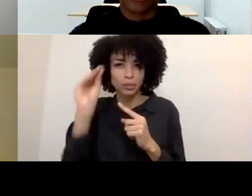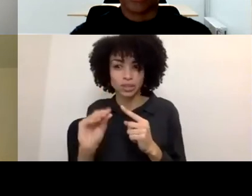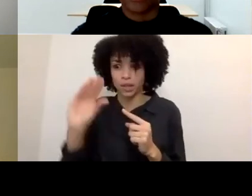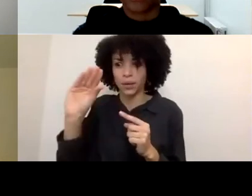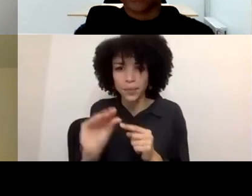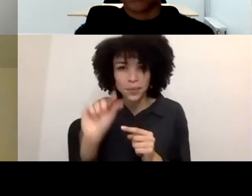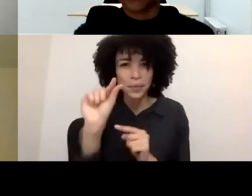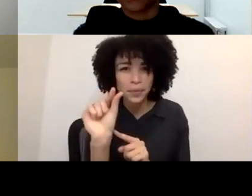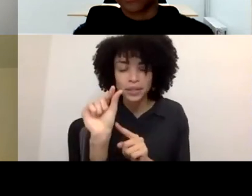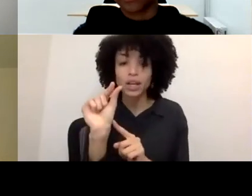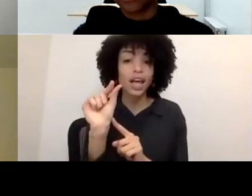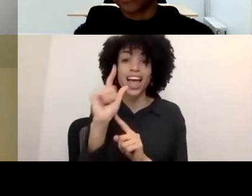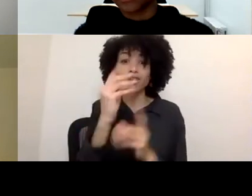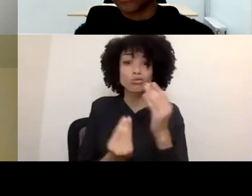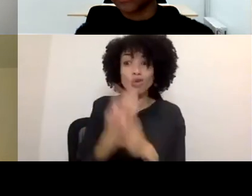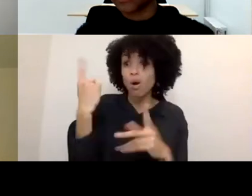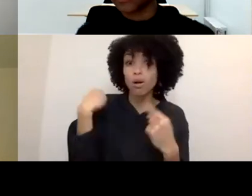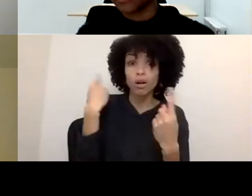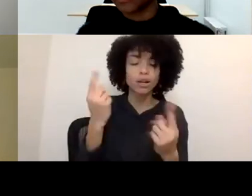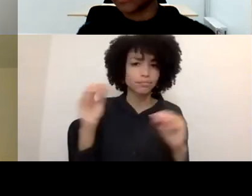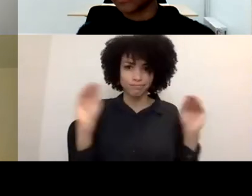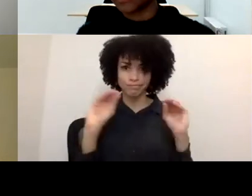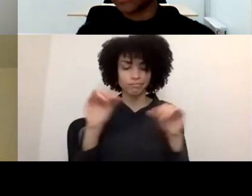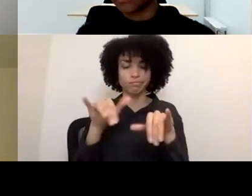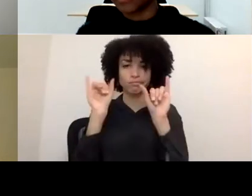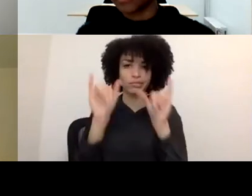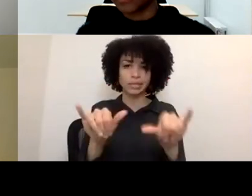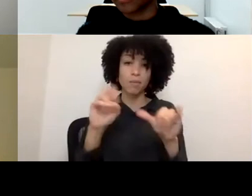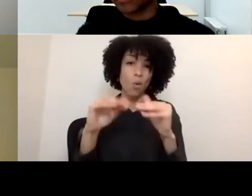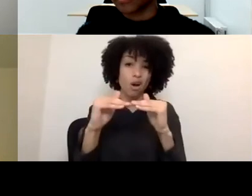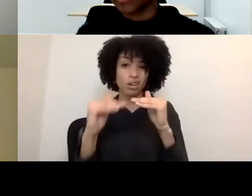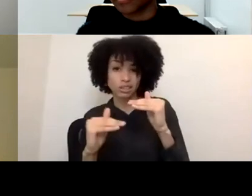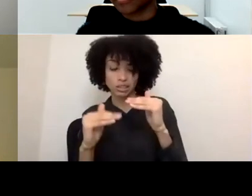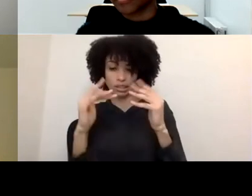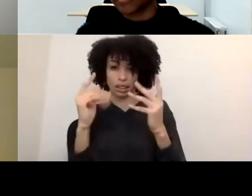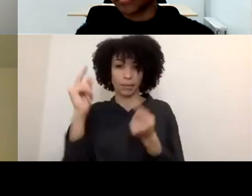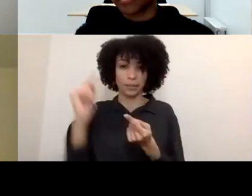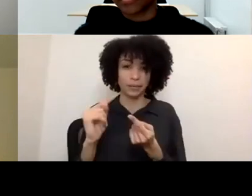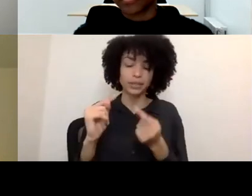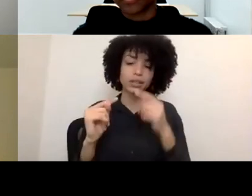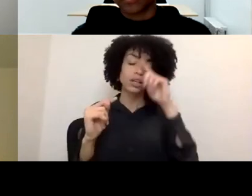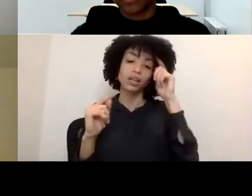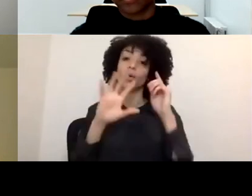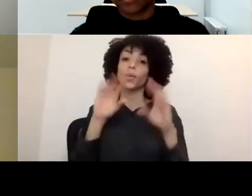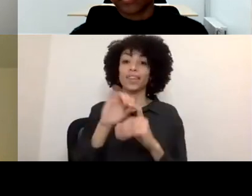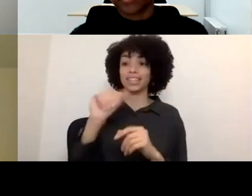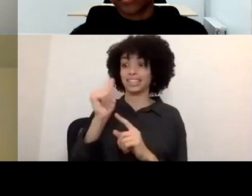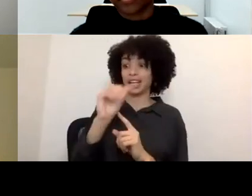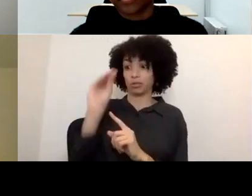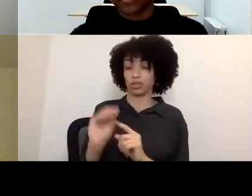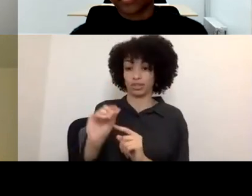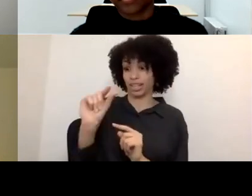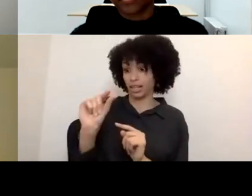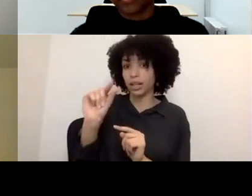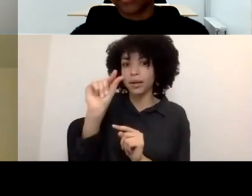has not really grown over the years. It's pretty much stayed static or has decreased. Within that 10%, only 4% of